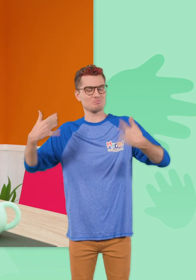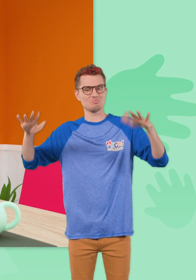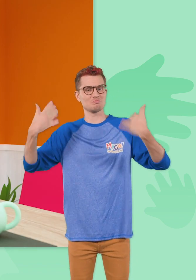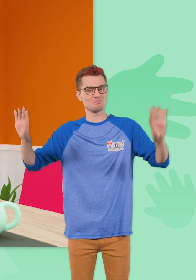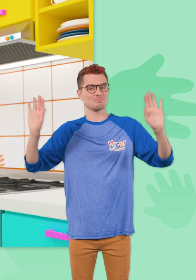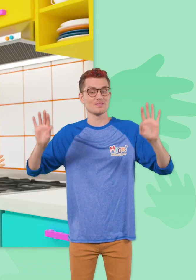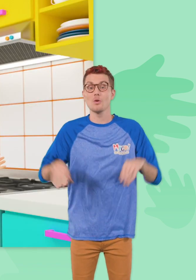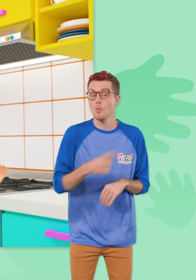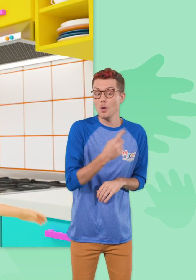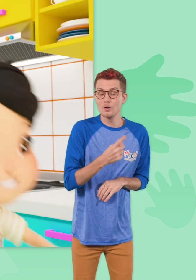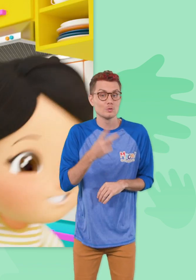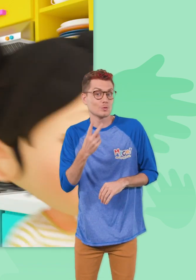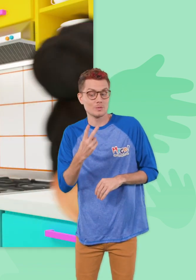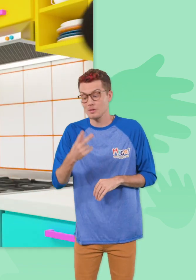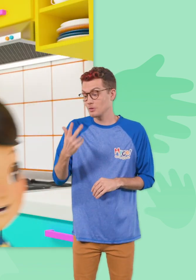all done.